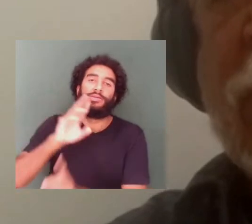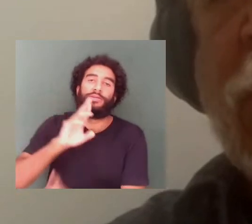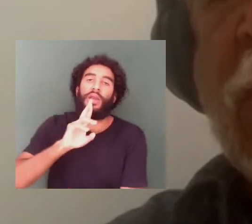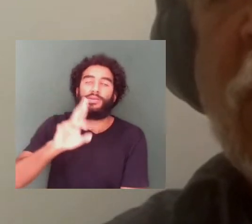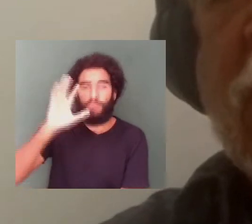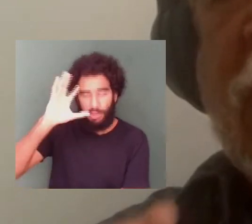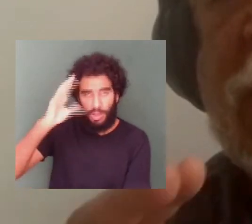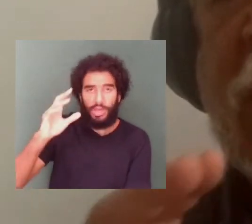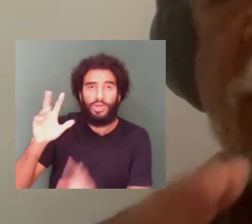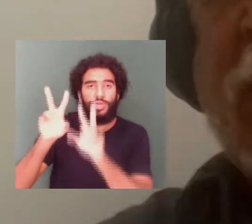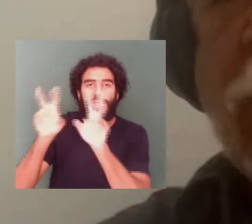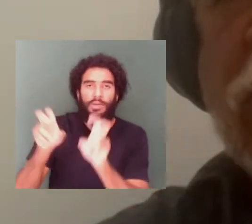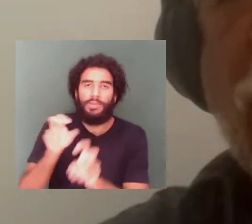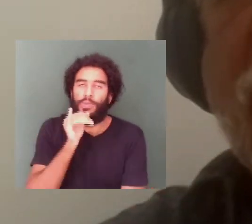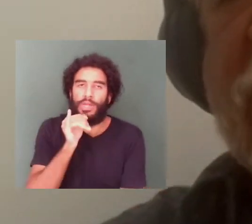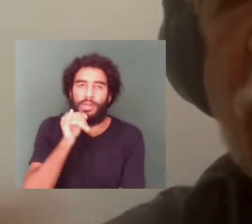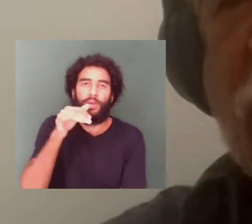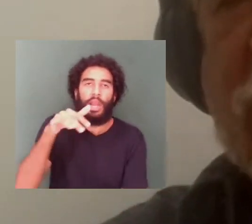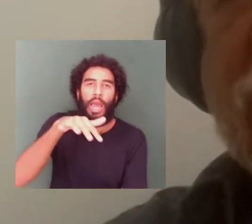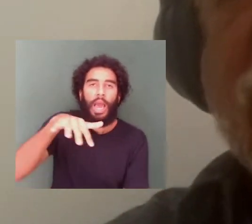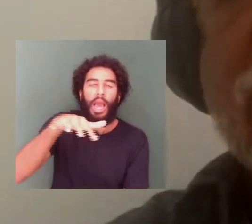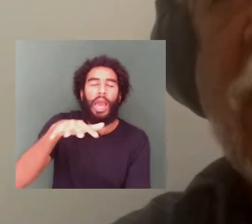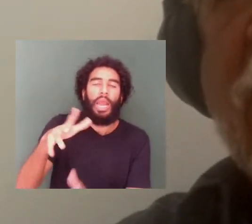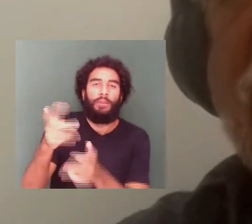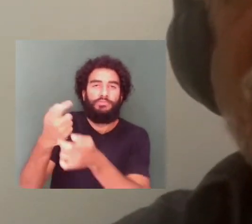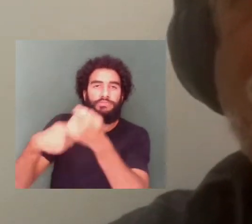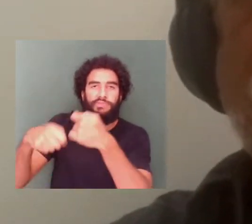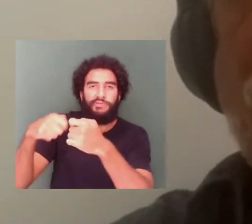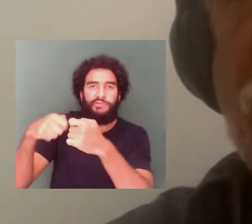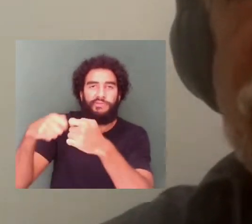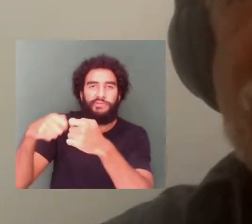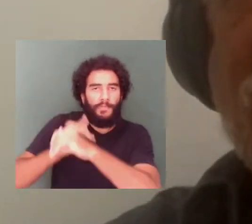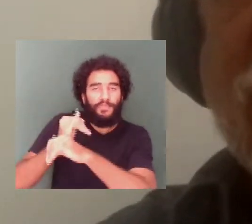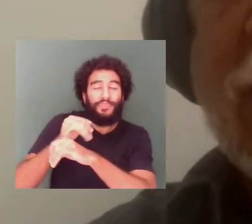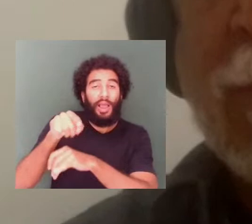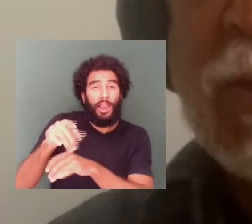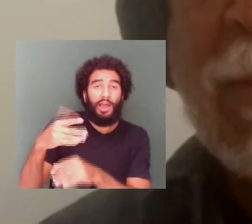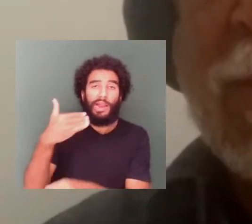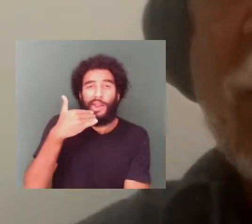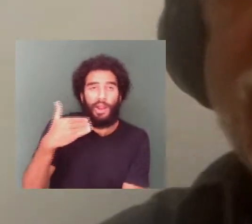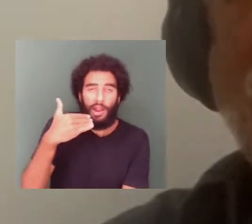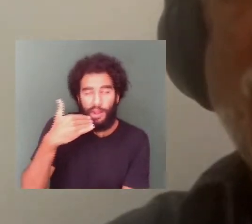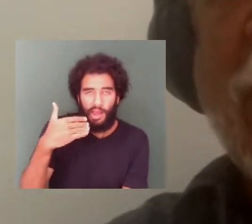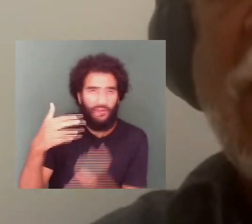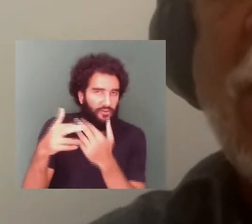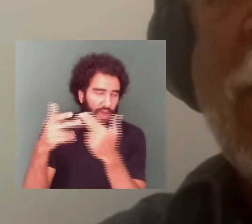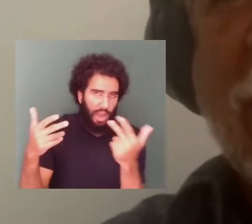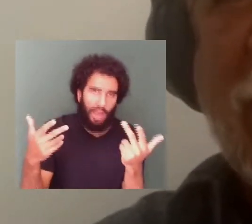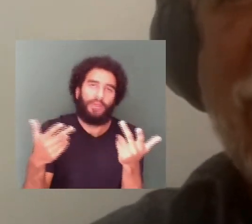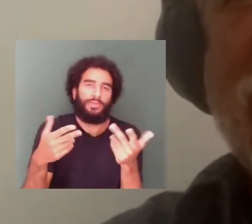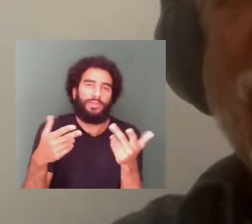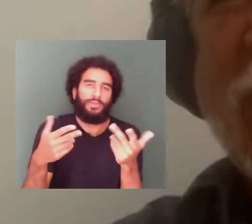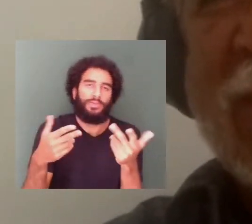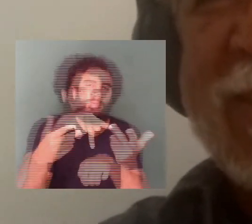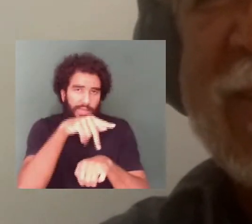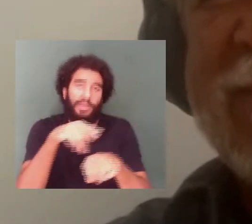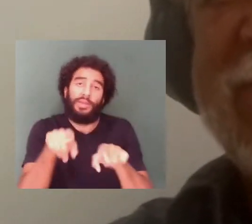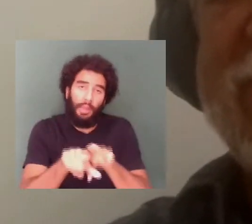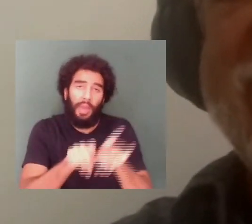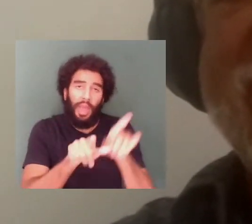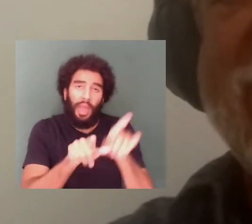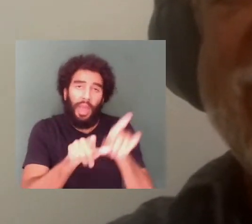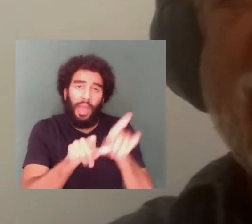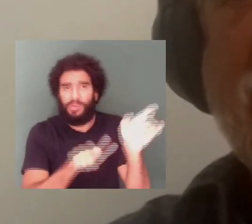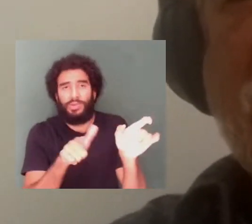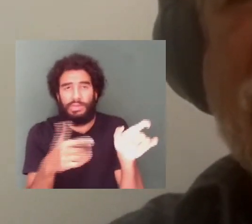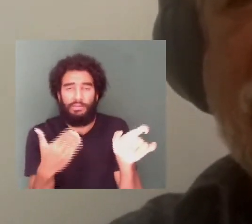dealing with online marketing and commerce, which is a legislation that is